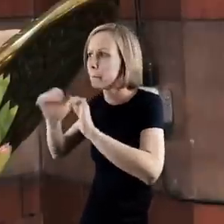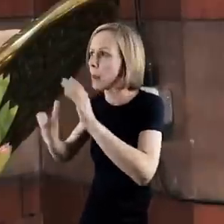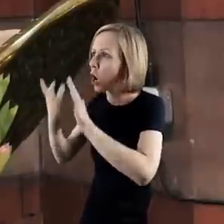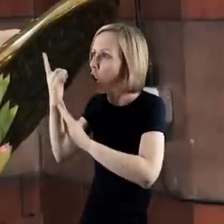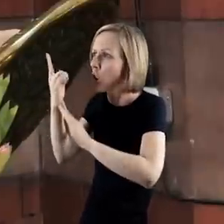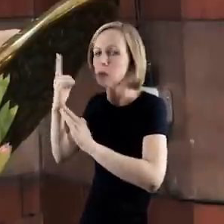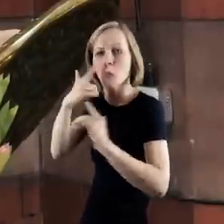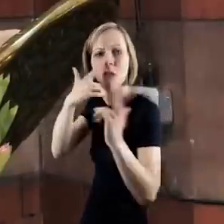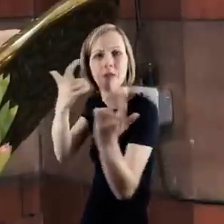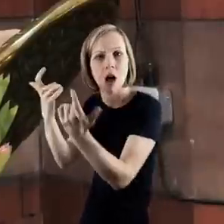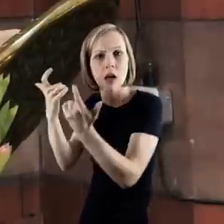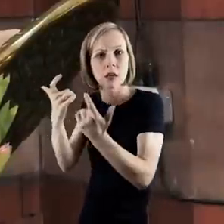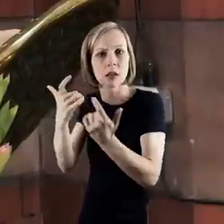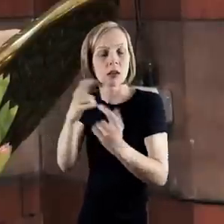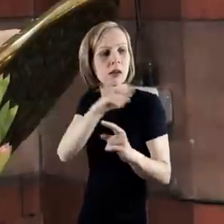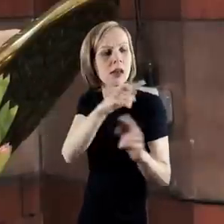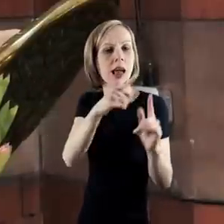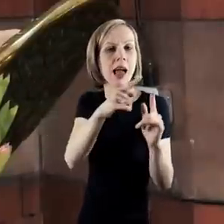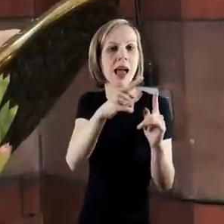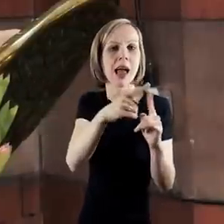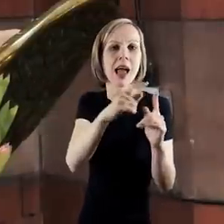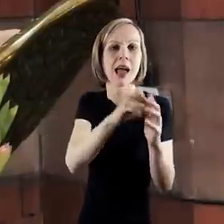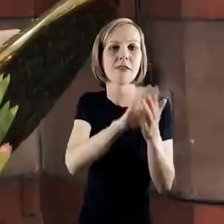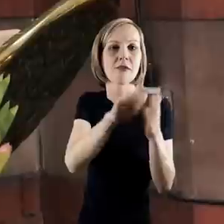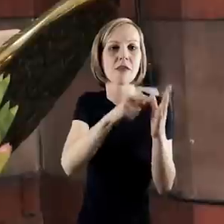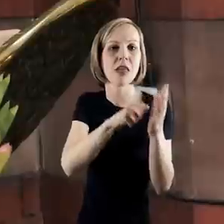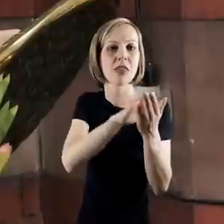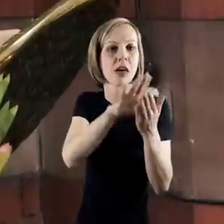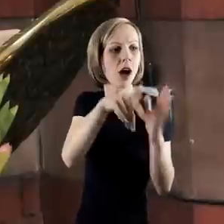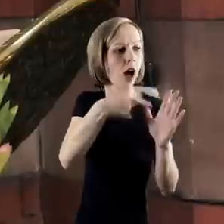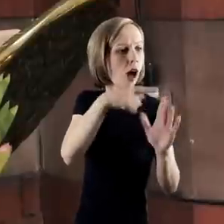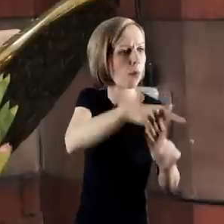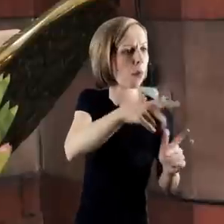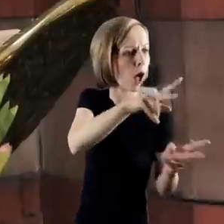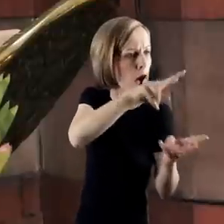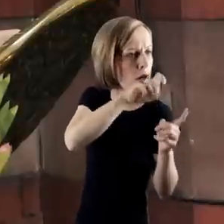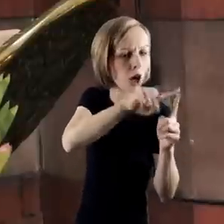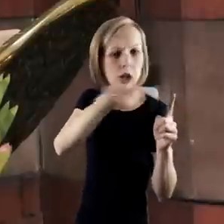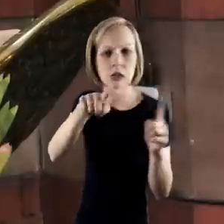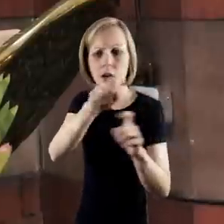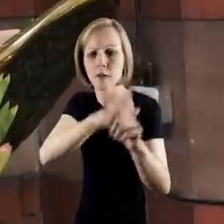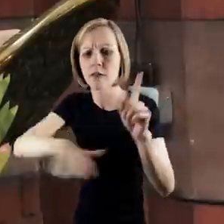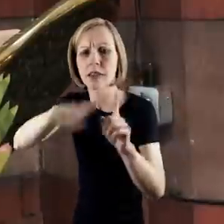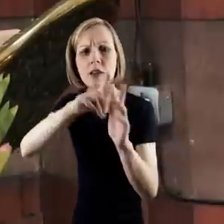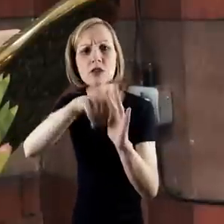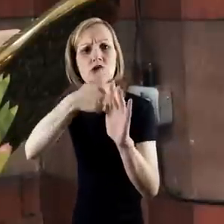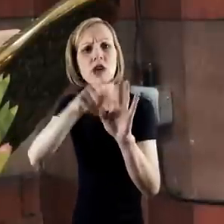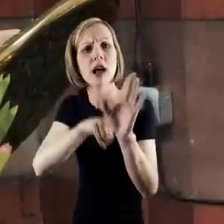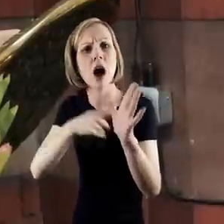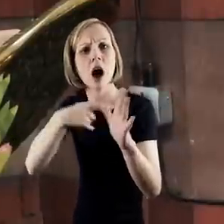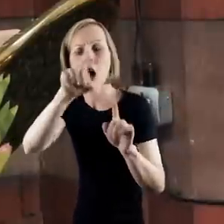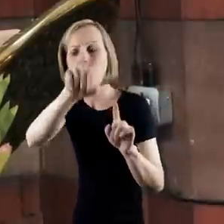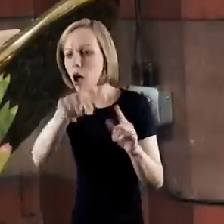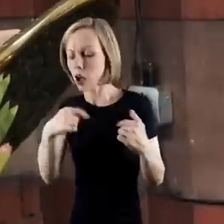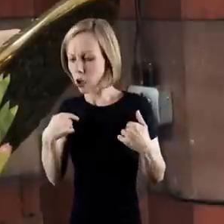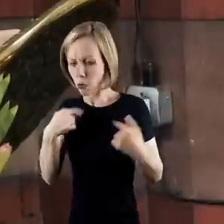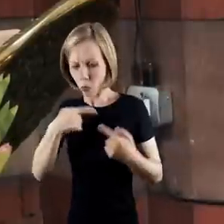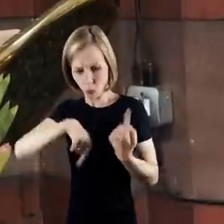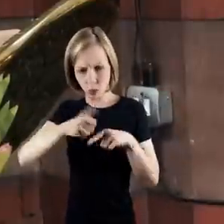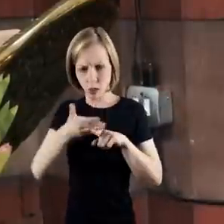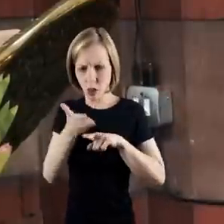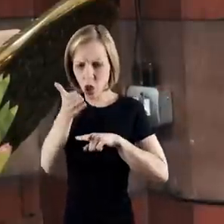We heard of it in Ephrathah. We found it in the fields of Jair. Let us go to his dwelling